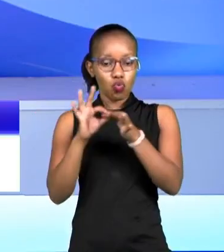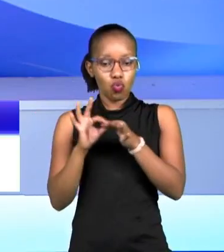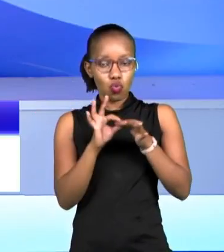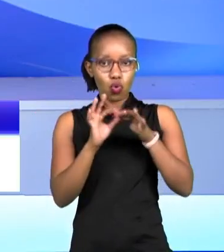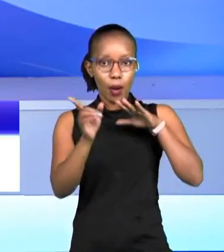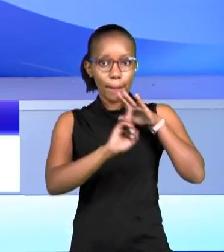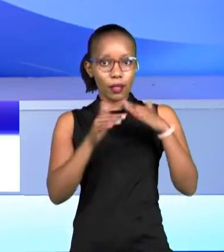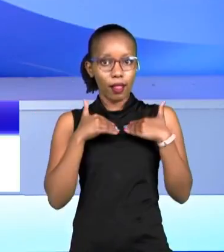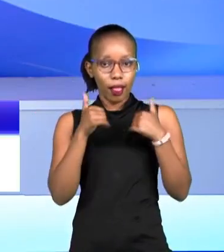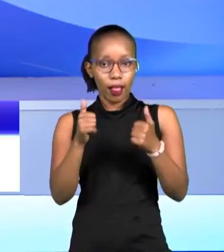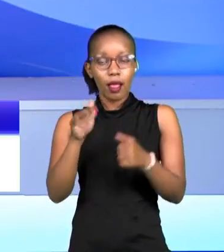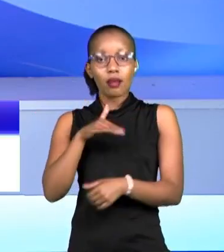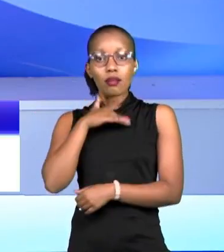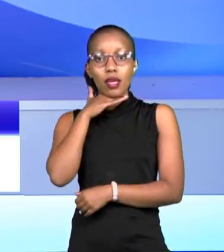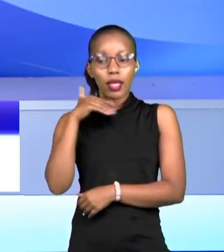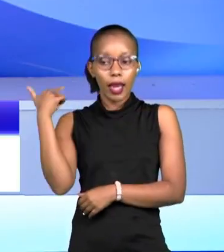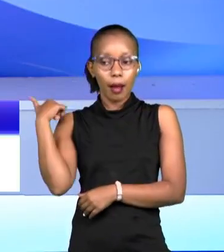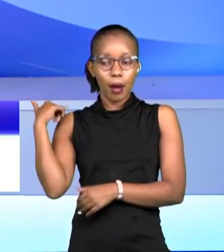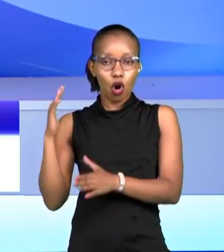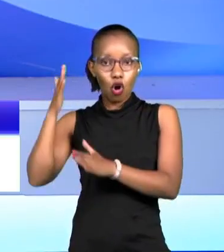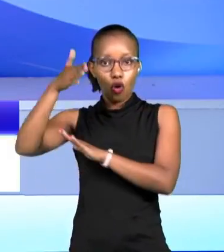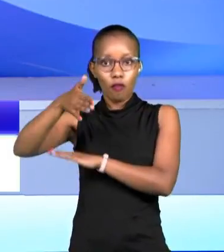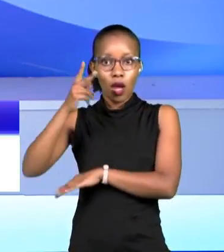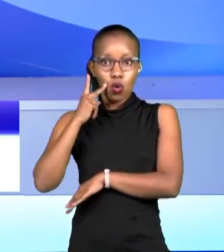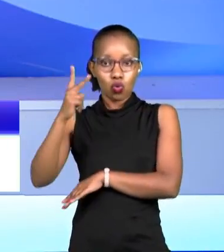of Health. The death toll has now jumped to over